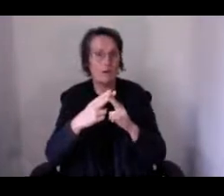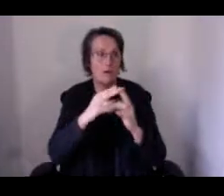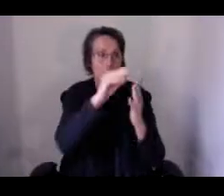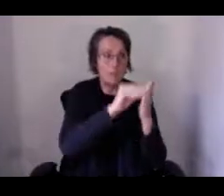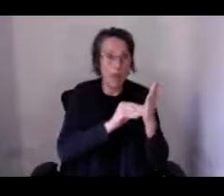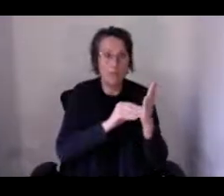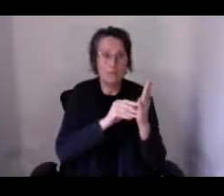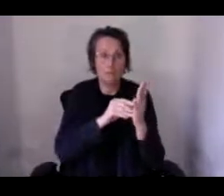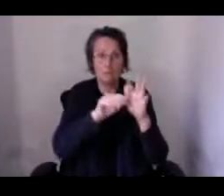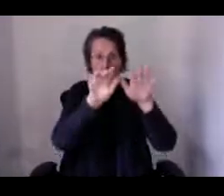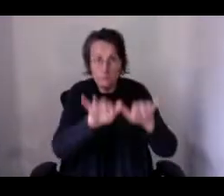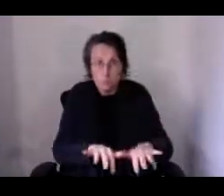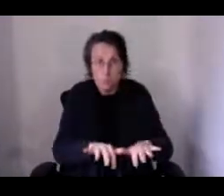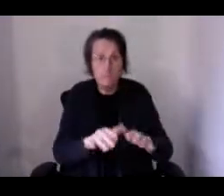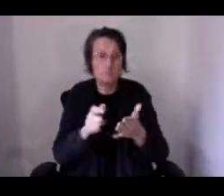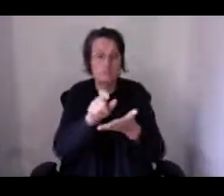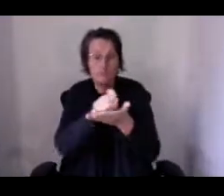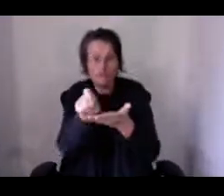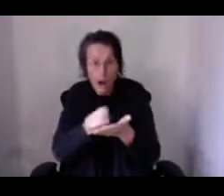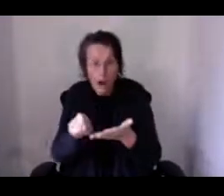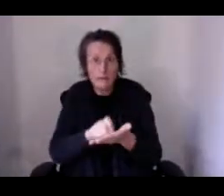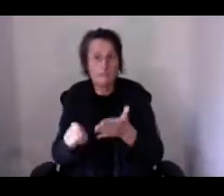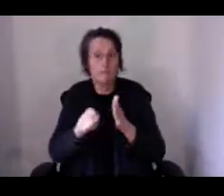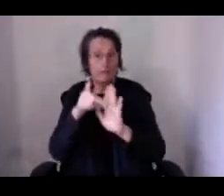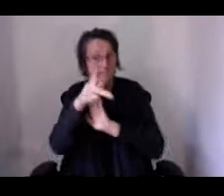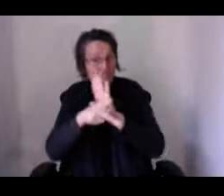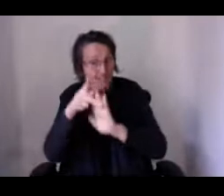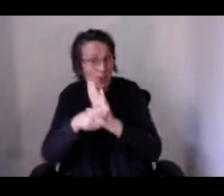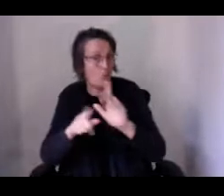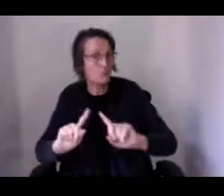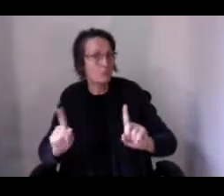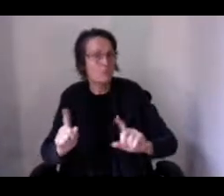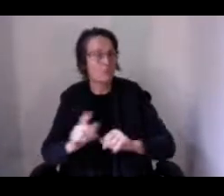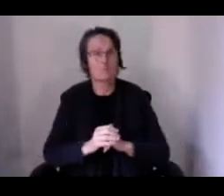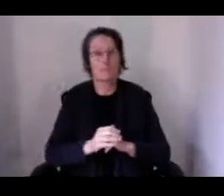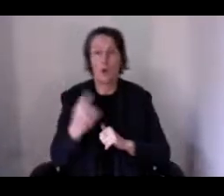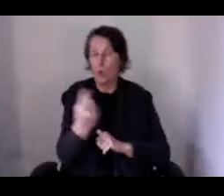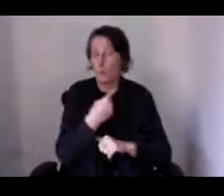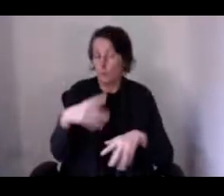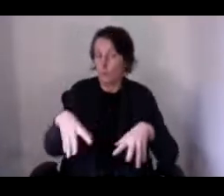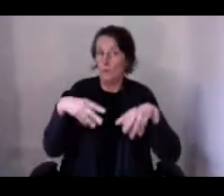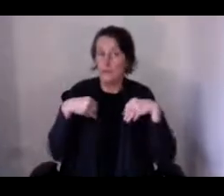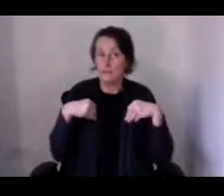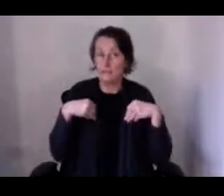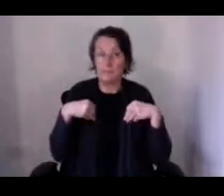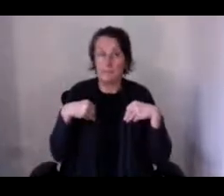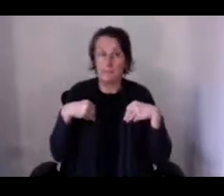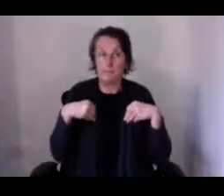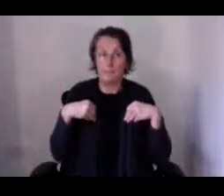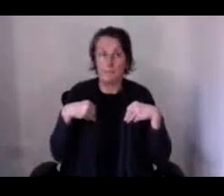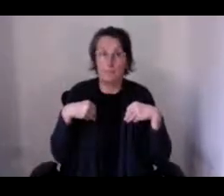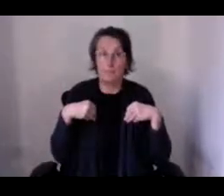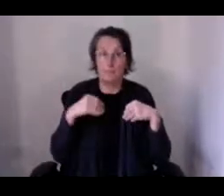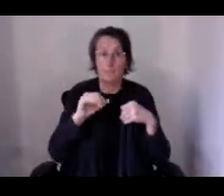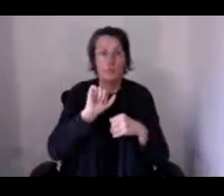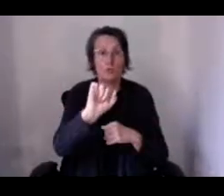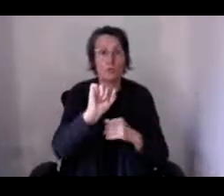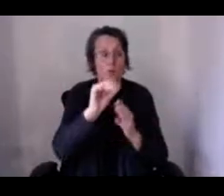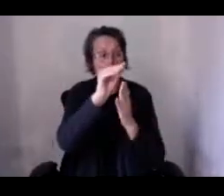doc. We accept on the application